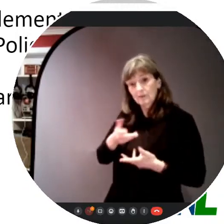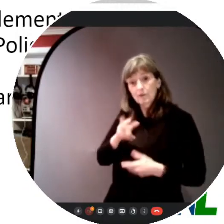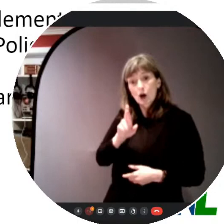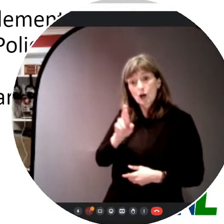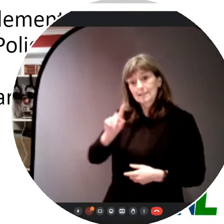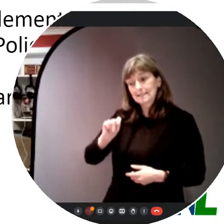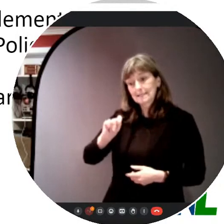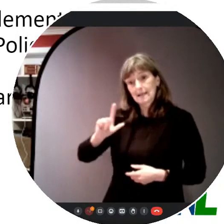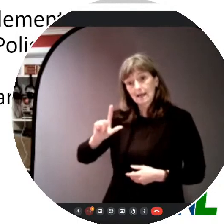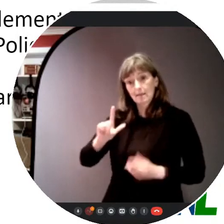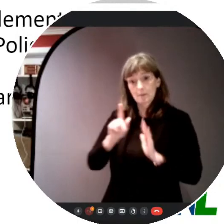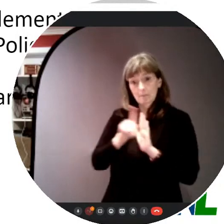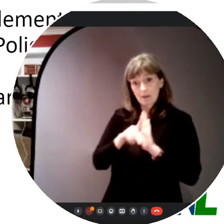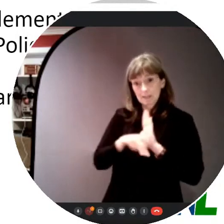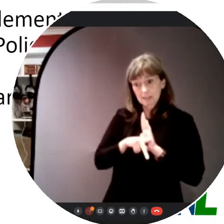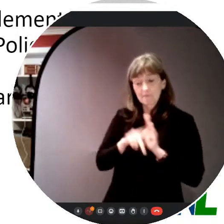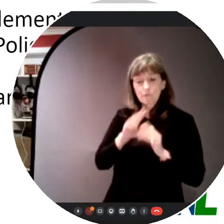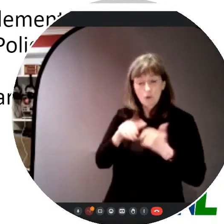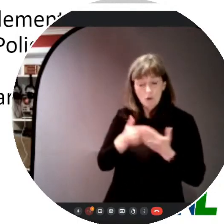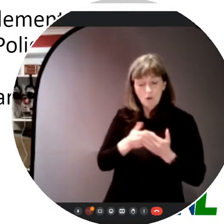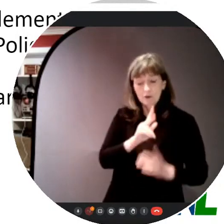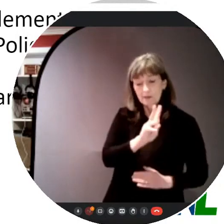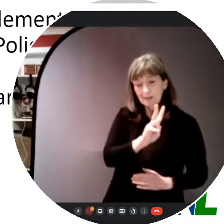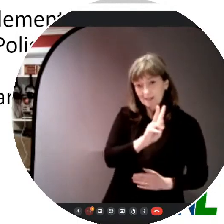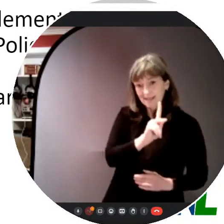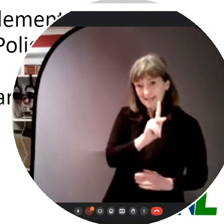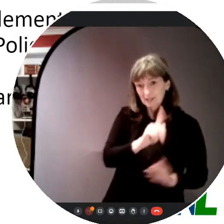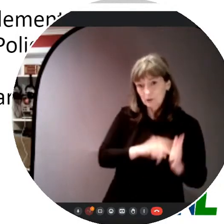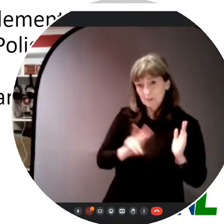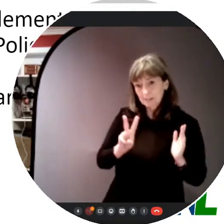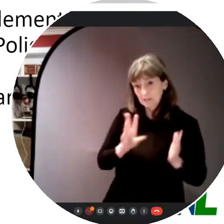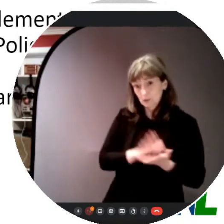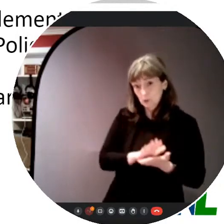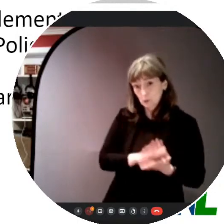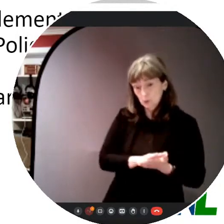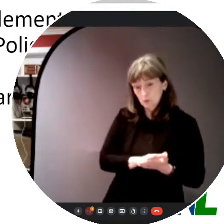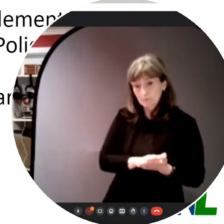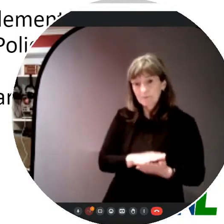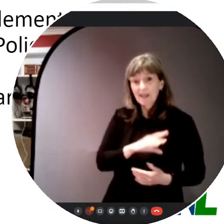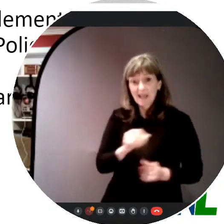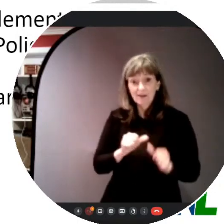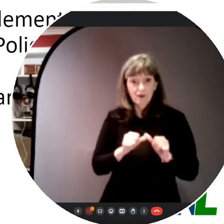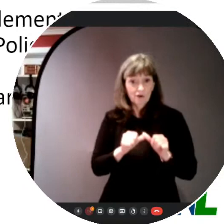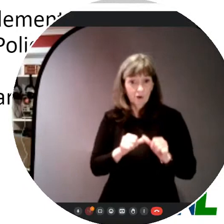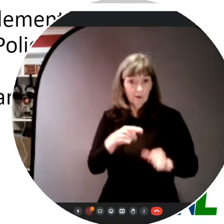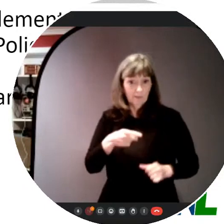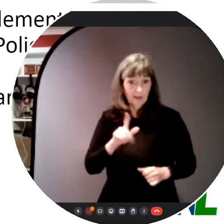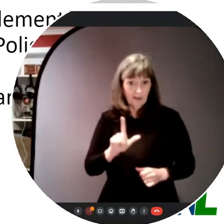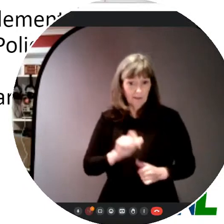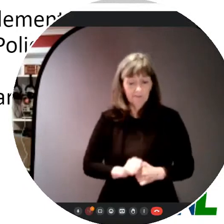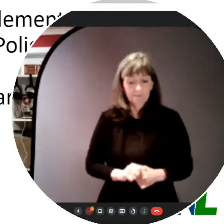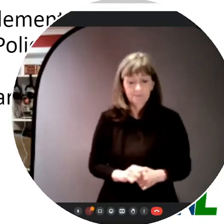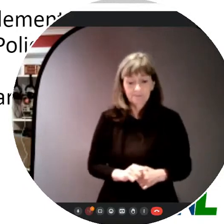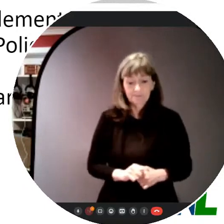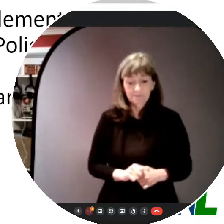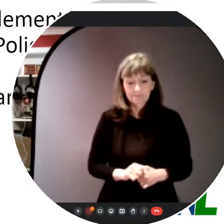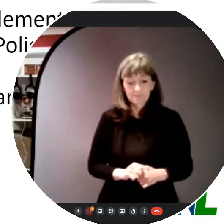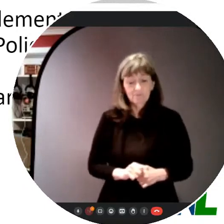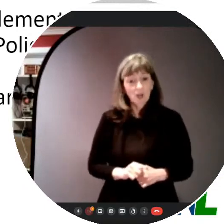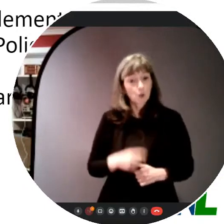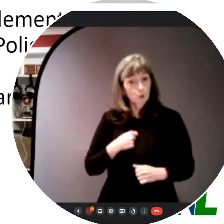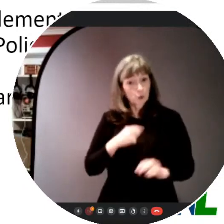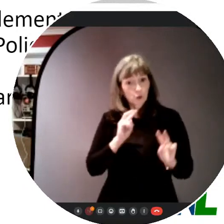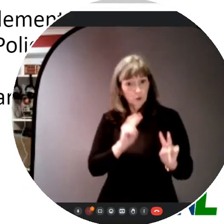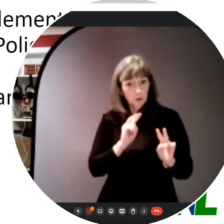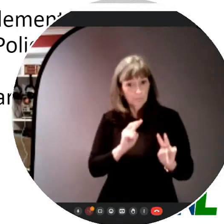with K-6 schools, including ongoing PL. And we're anxious and eager to look forward